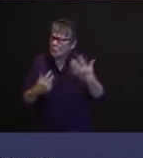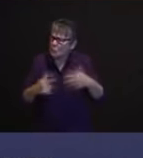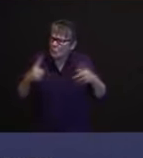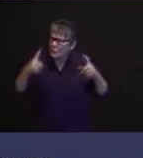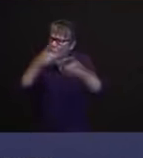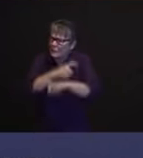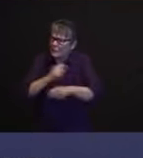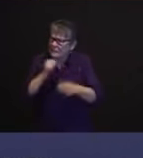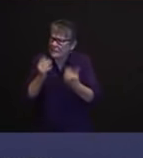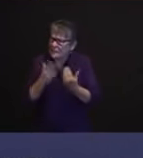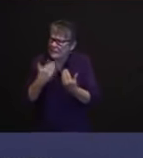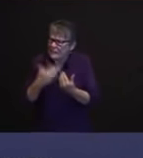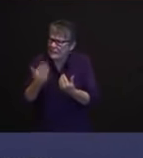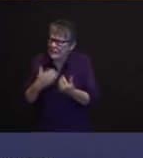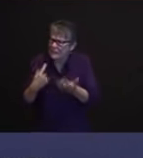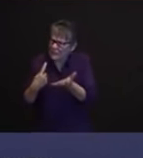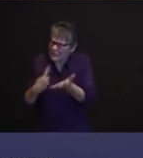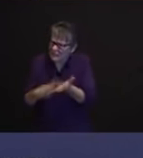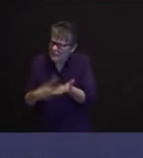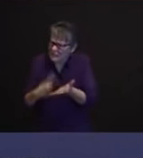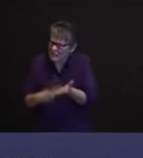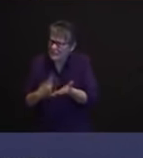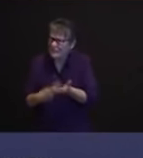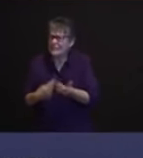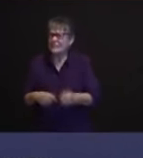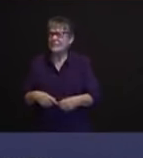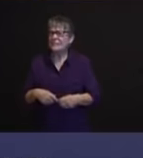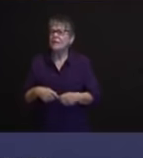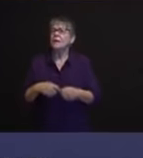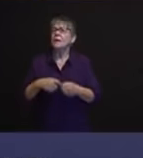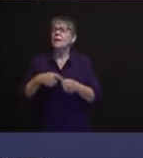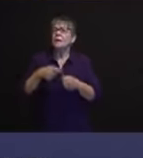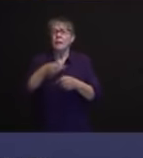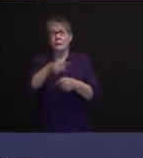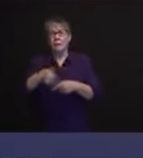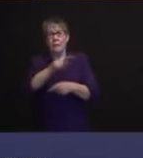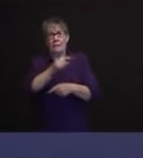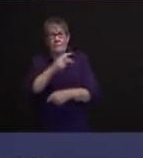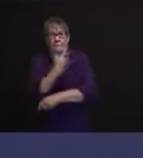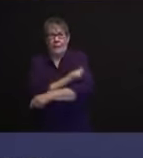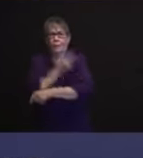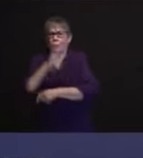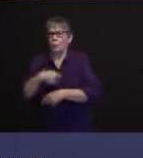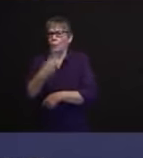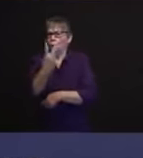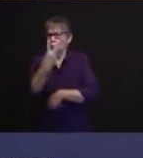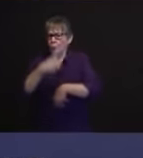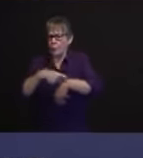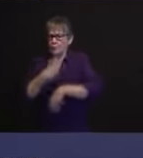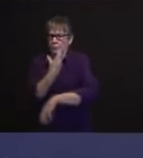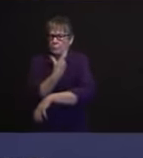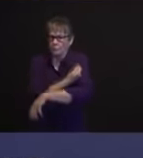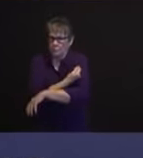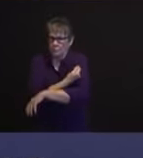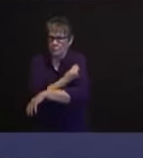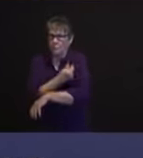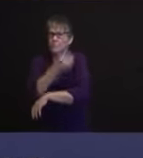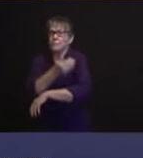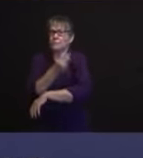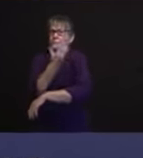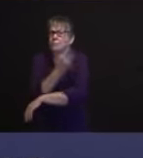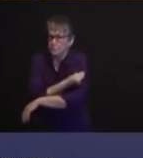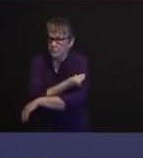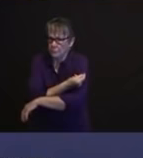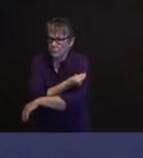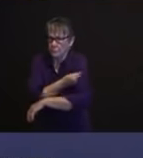requirements for at least these first 2 vaccines. So we can both laud the progress that has been made and continues to be made, and